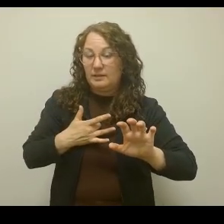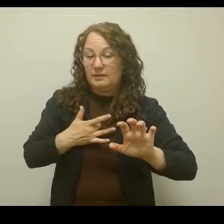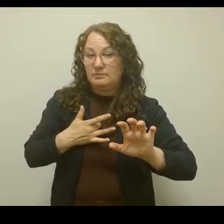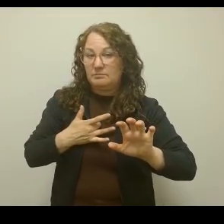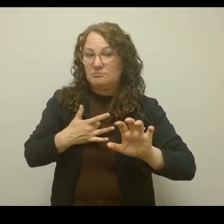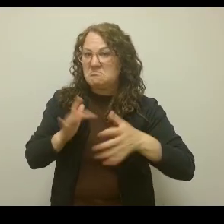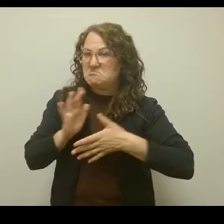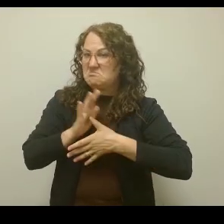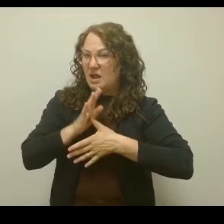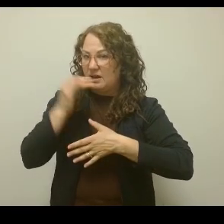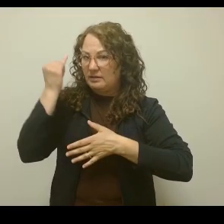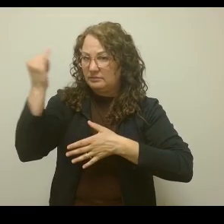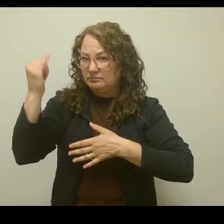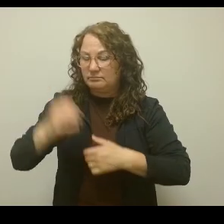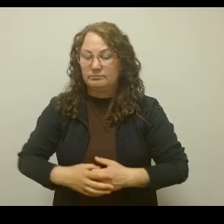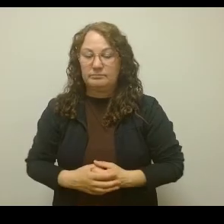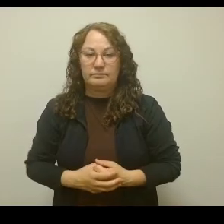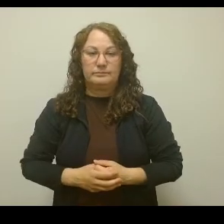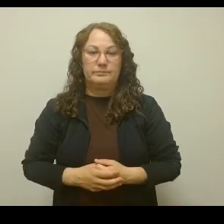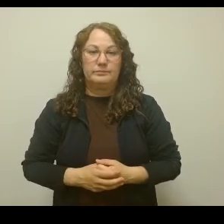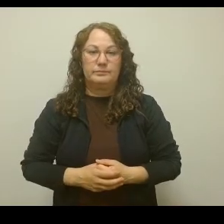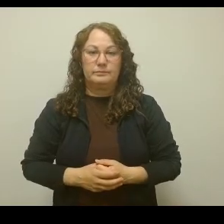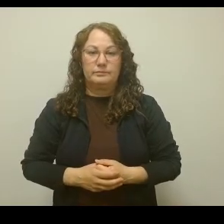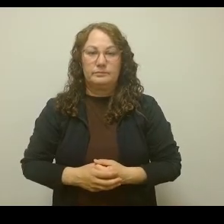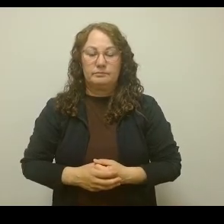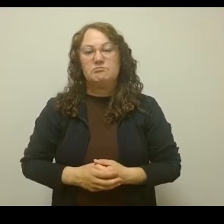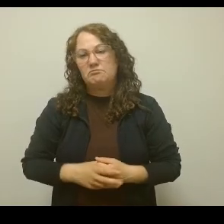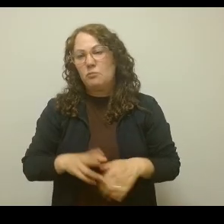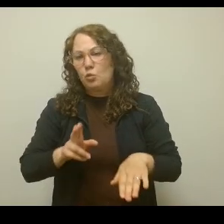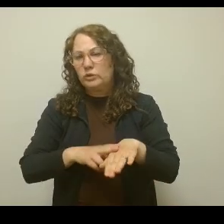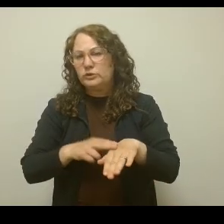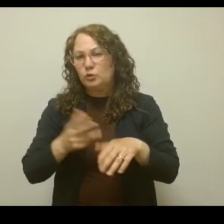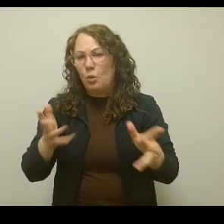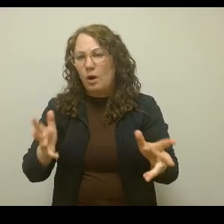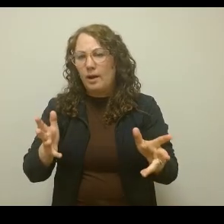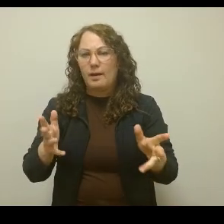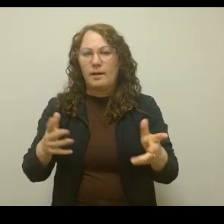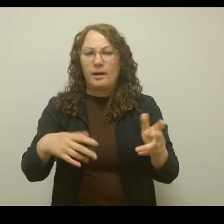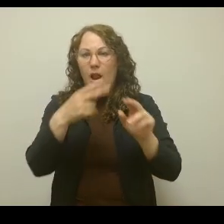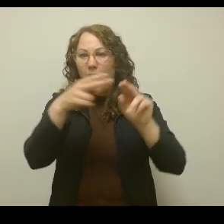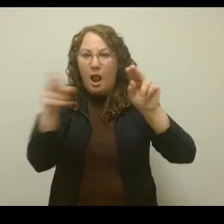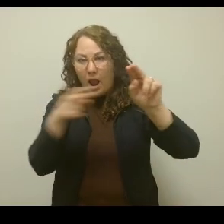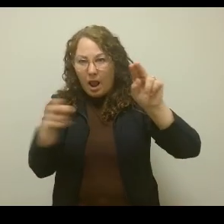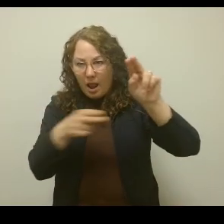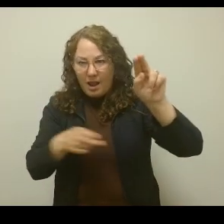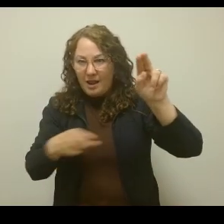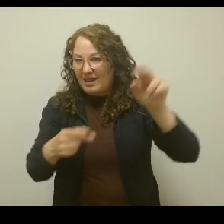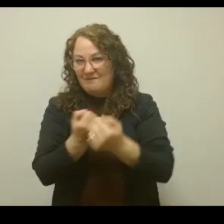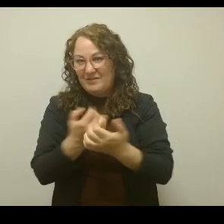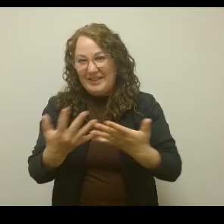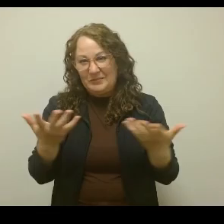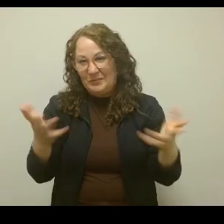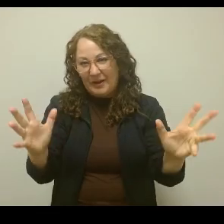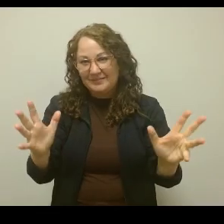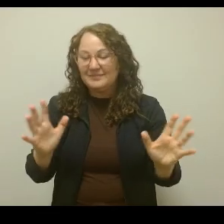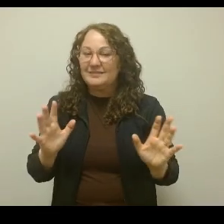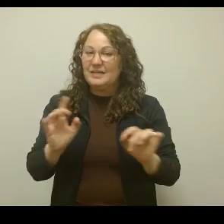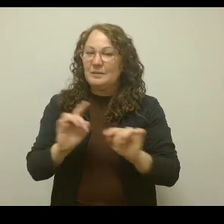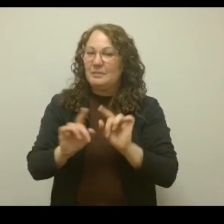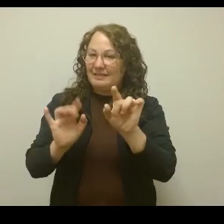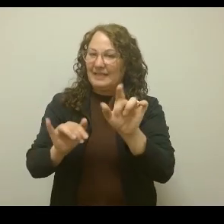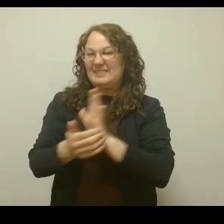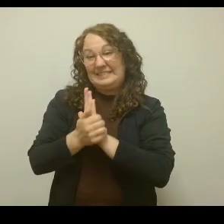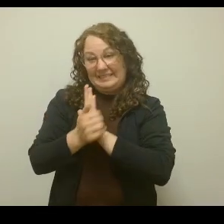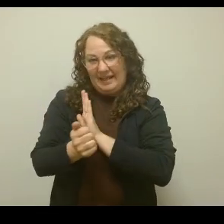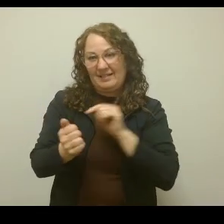the main idea. Right? Of course, you don't want to highlight the whole text, and this is where the skill